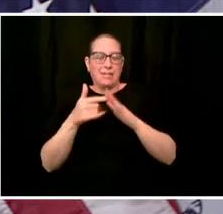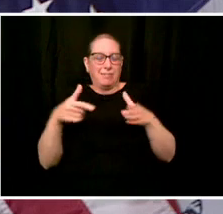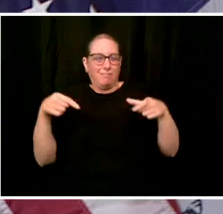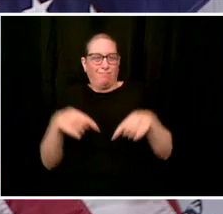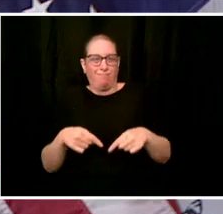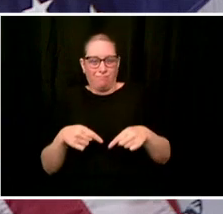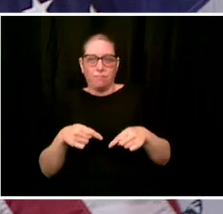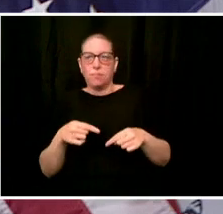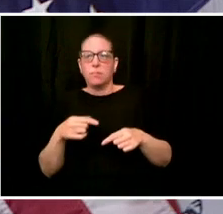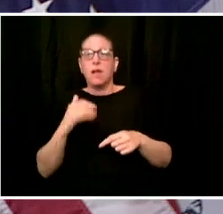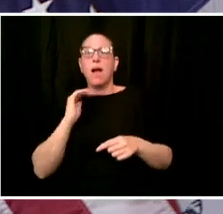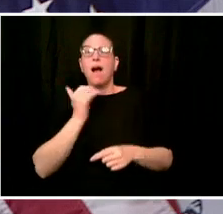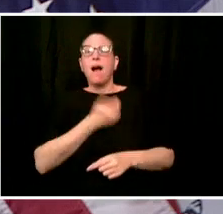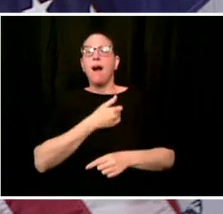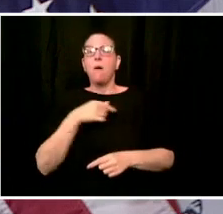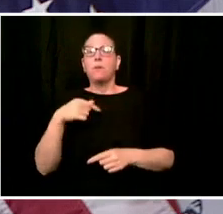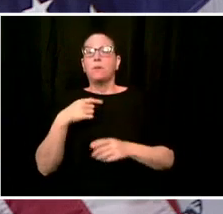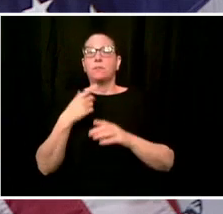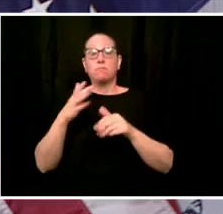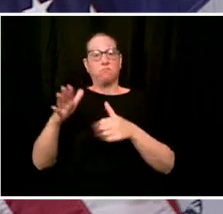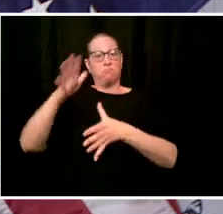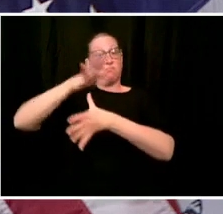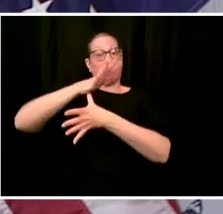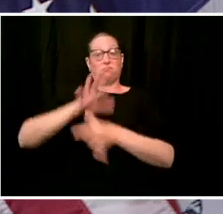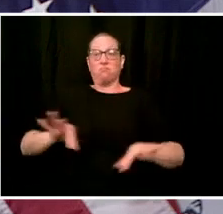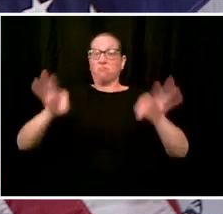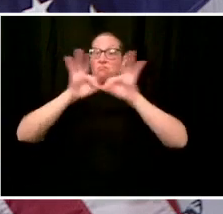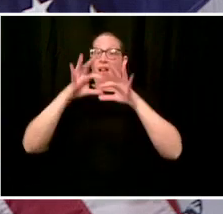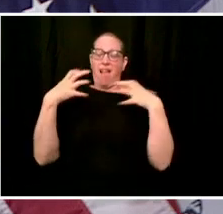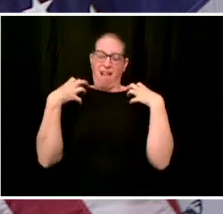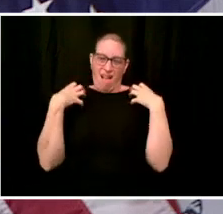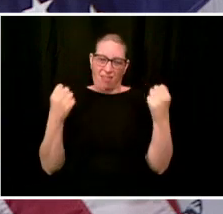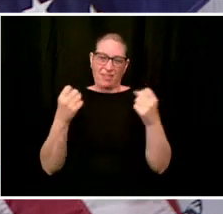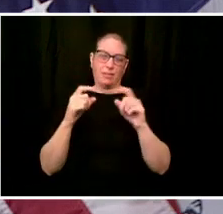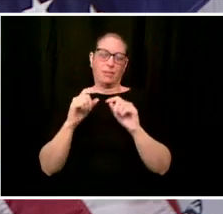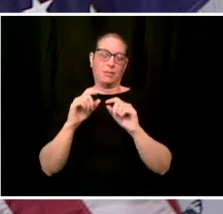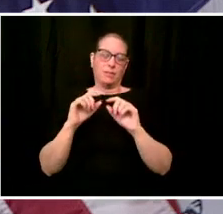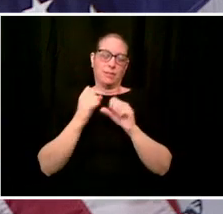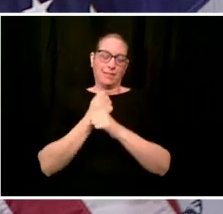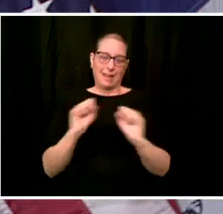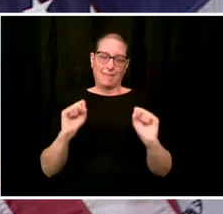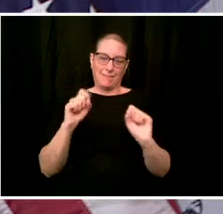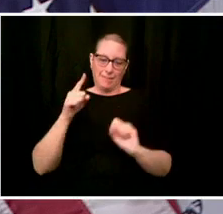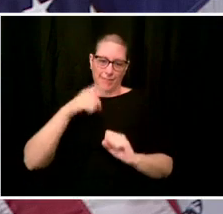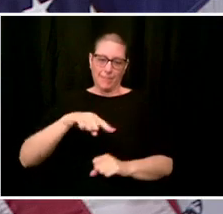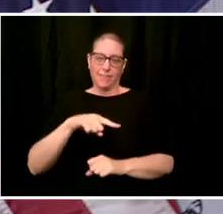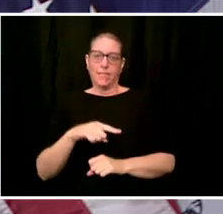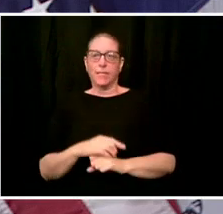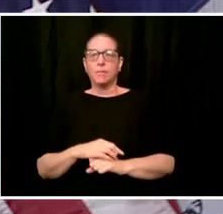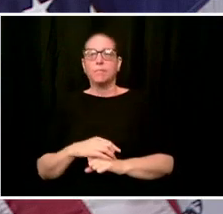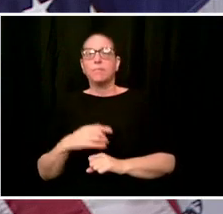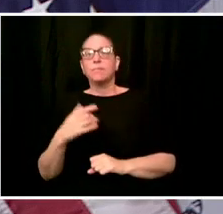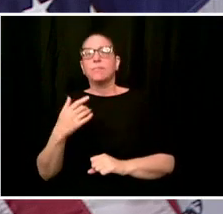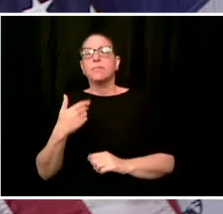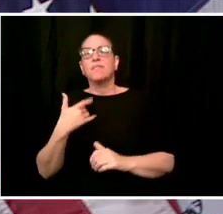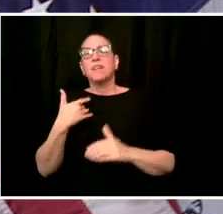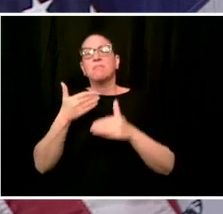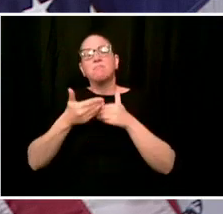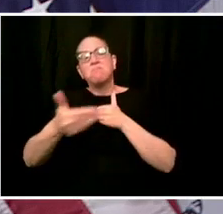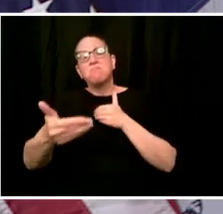how to implement. So we'll get a lot more information in the next day or two and be able to speak about it